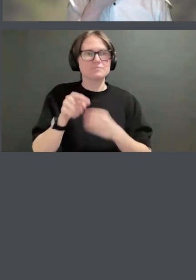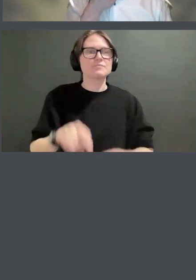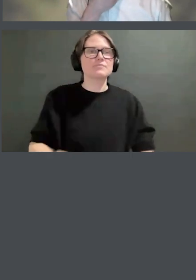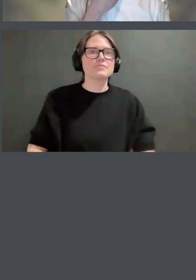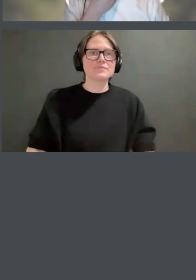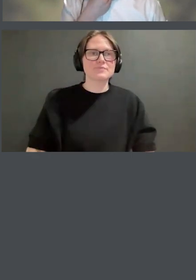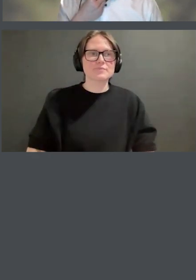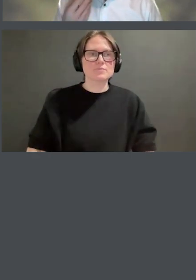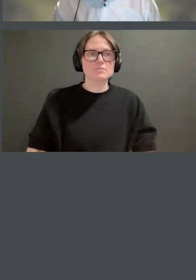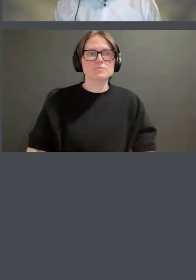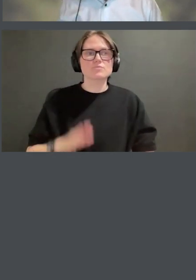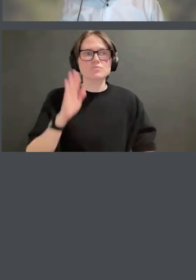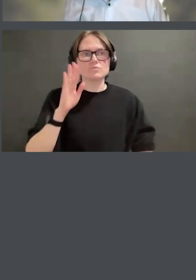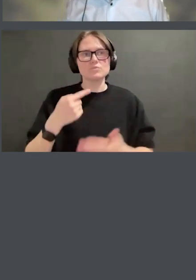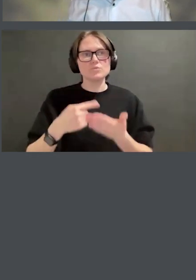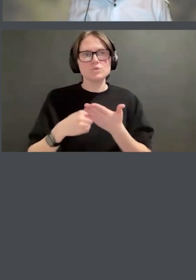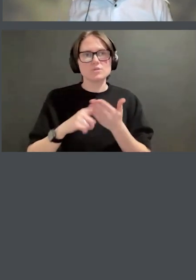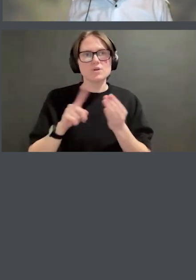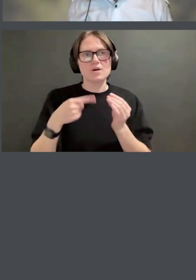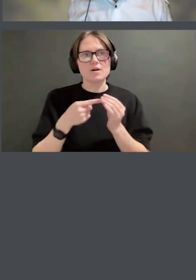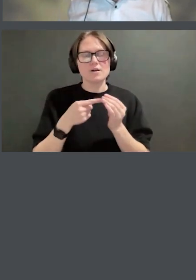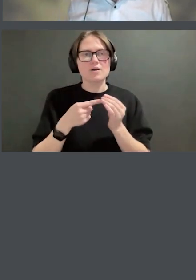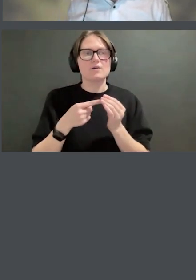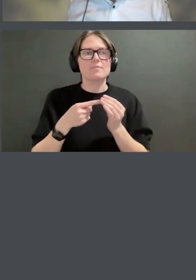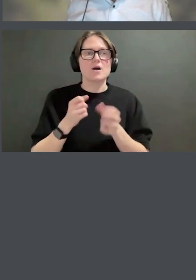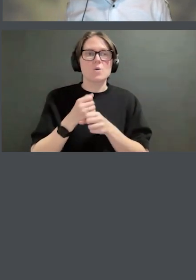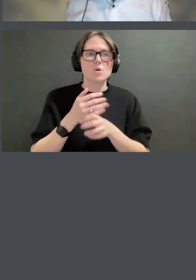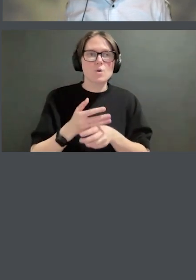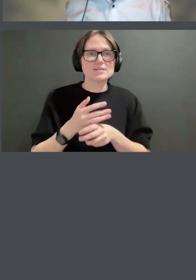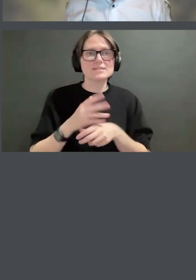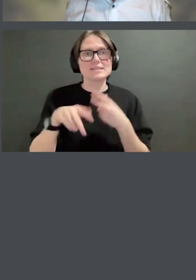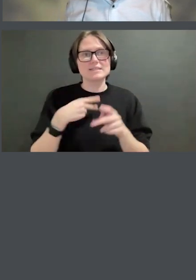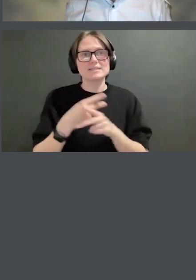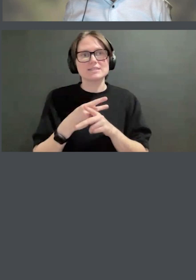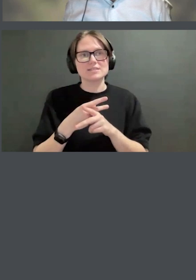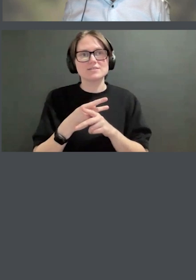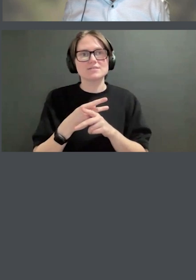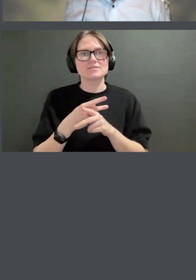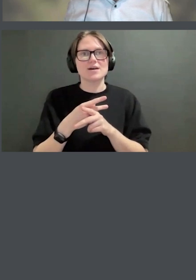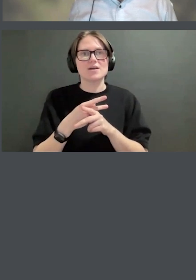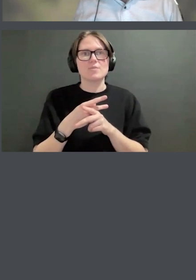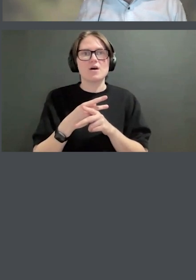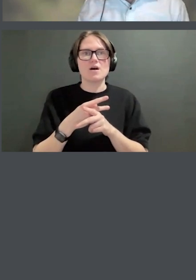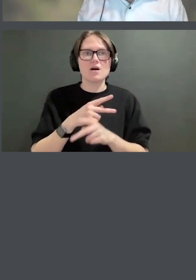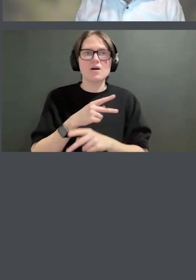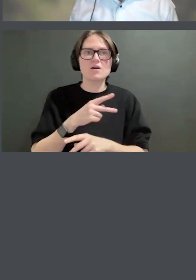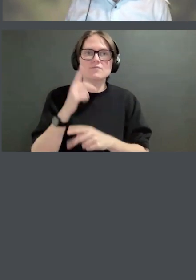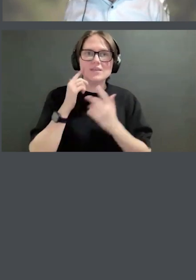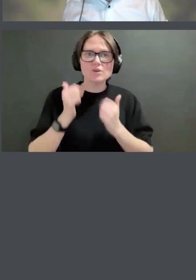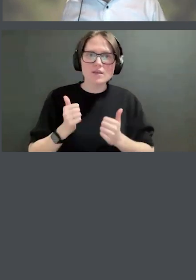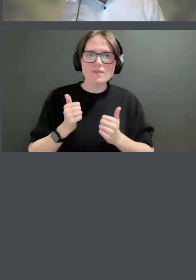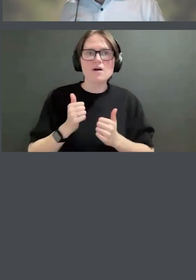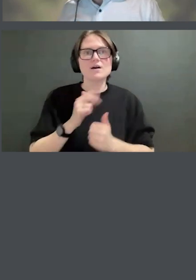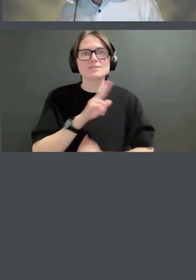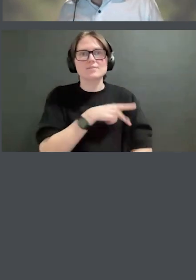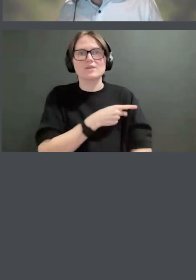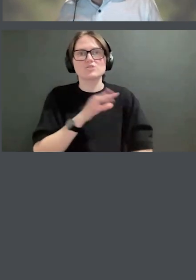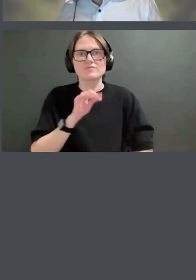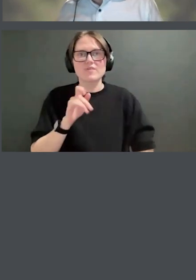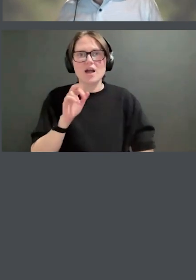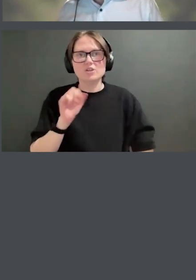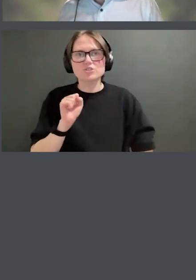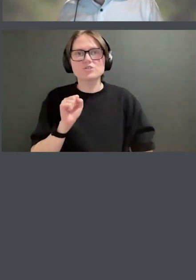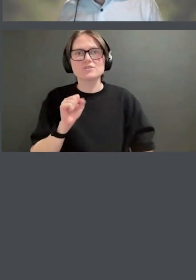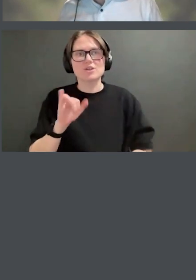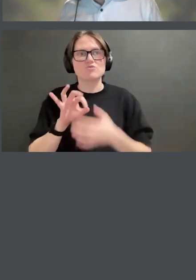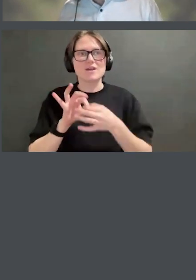about etiologies, types of hearing loss, and patient factors that are relevant for medical and surgical management of unilateral hearing loss.